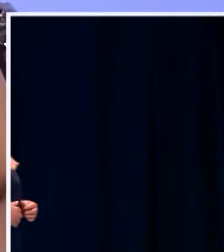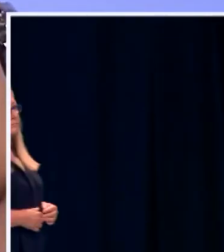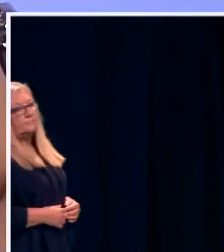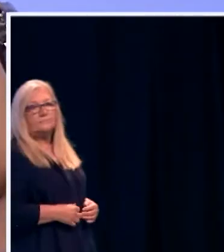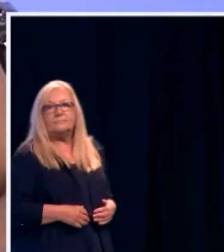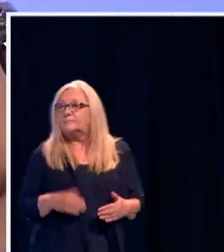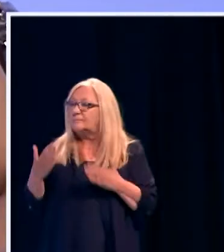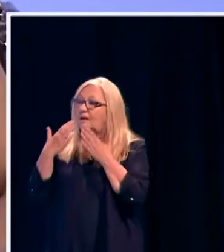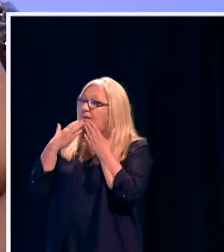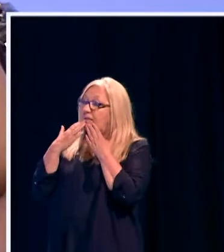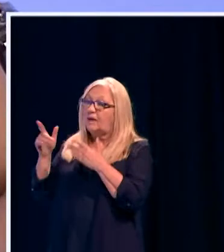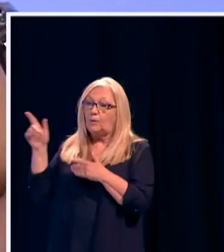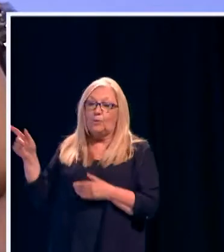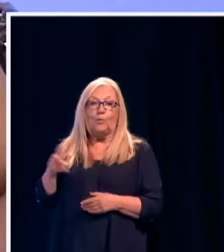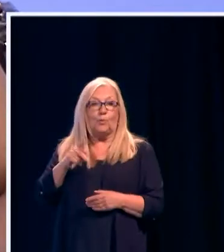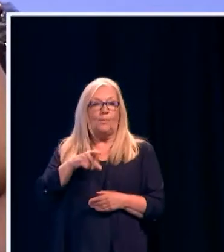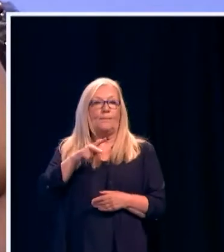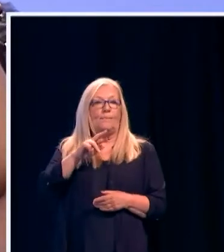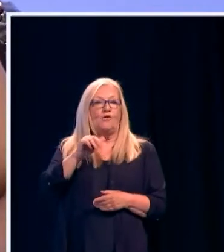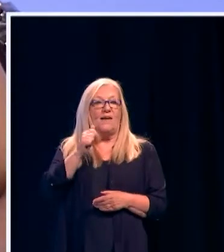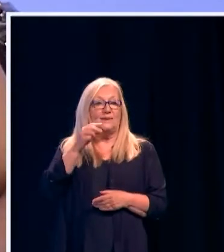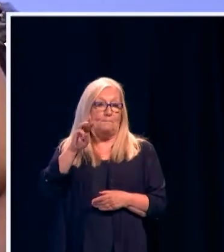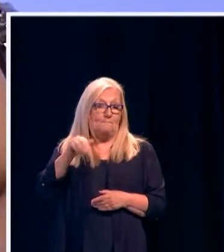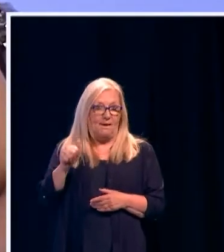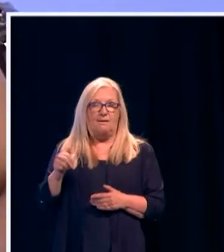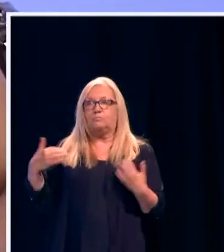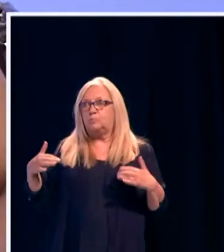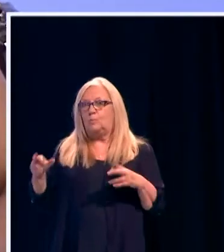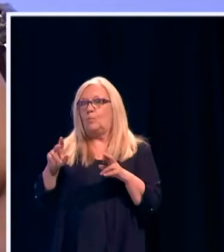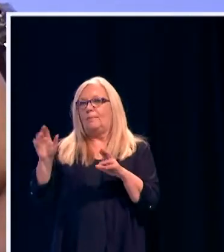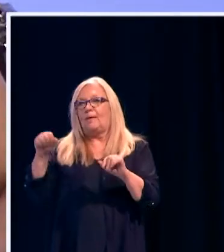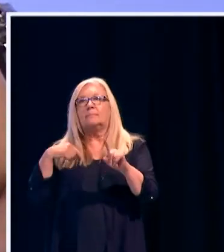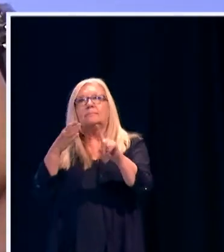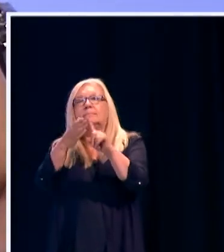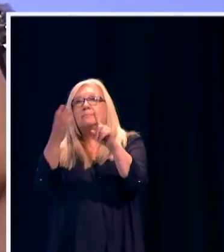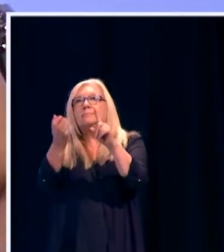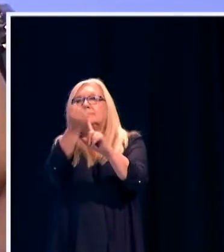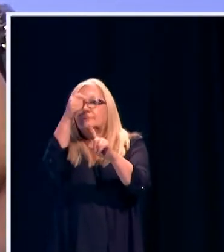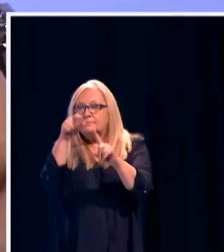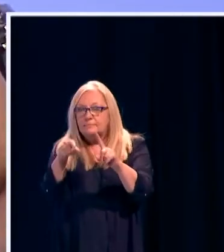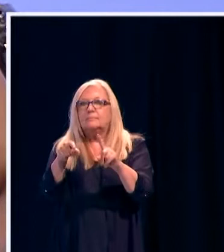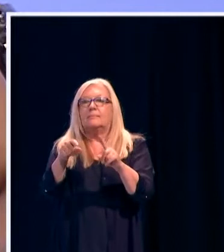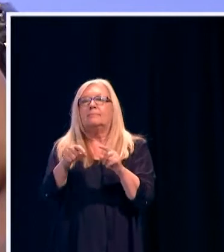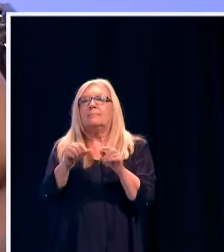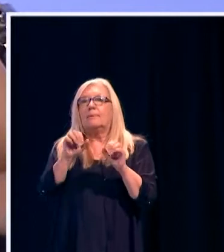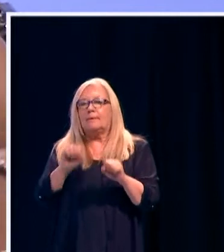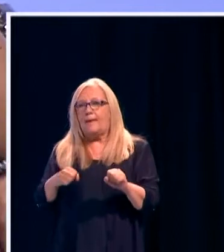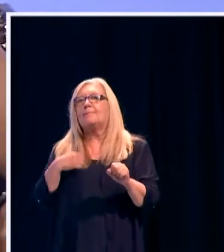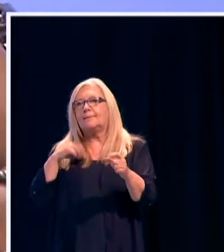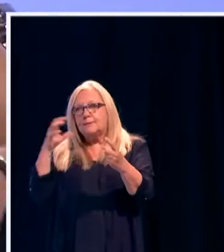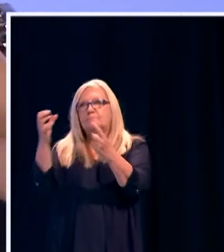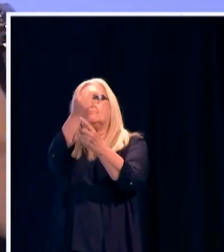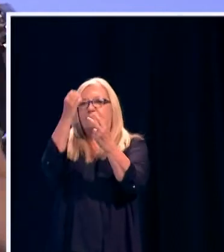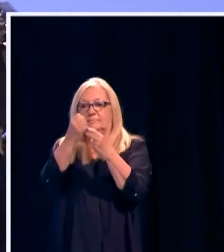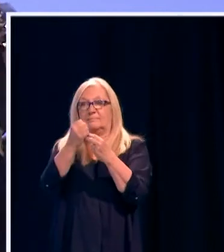diversity as one of the biggest targets. And let's hope that maybe those gaps and those barriers can be overreached in the